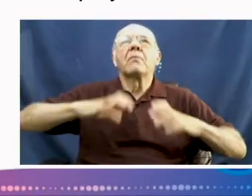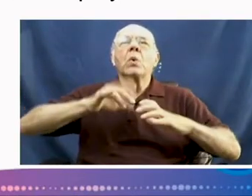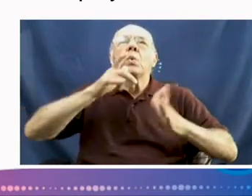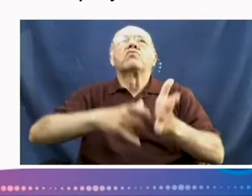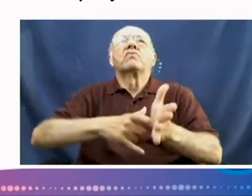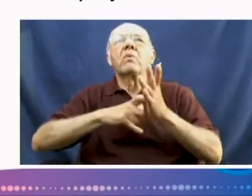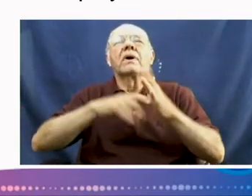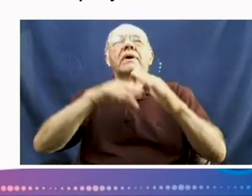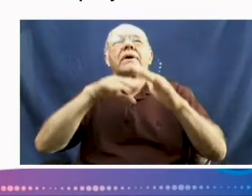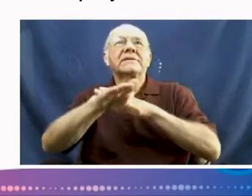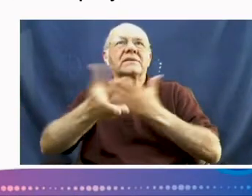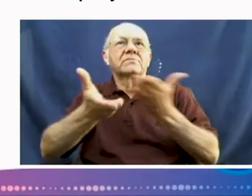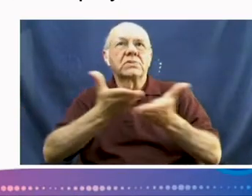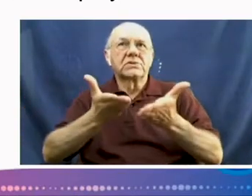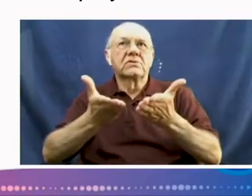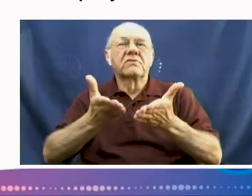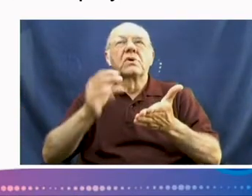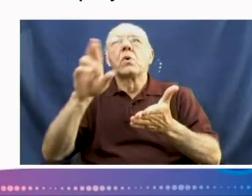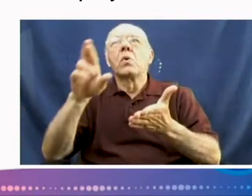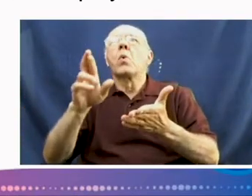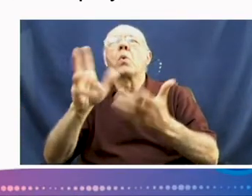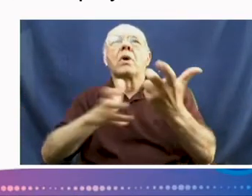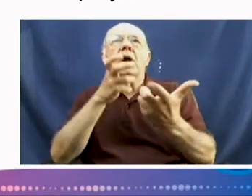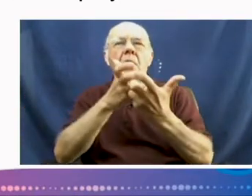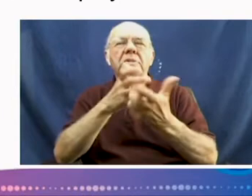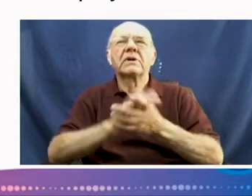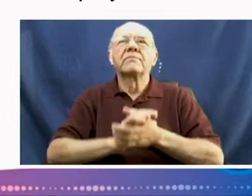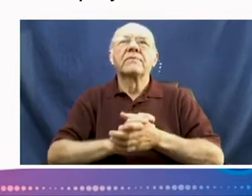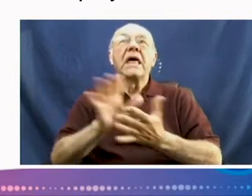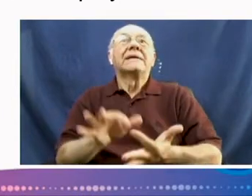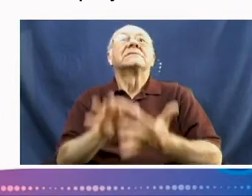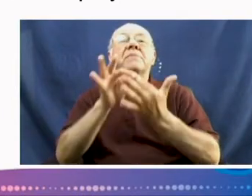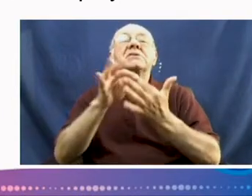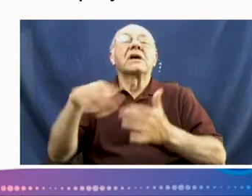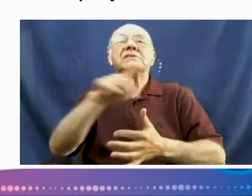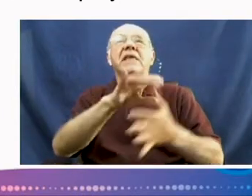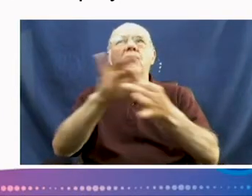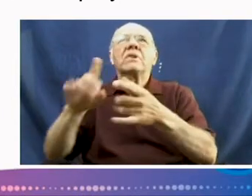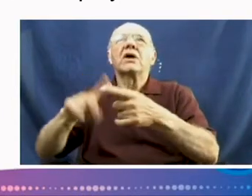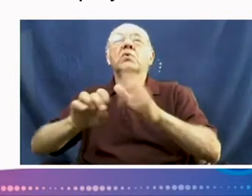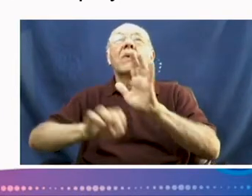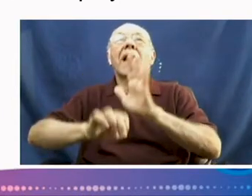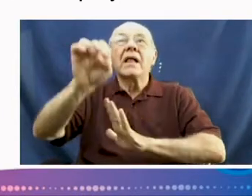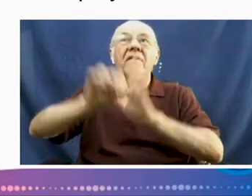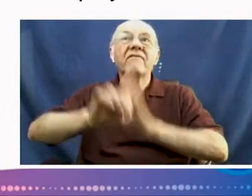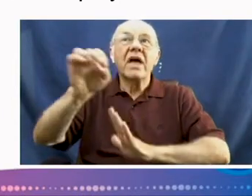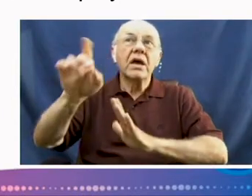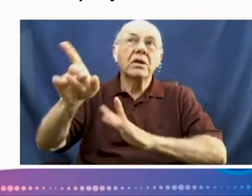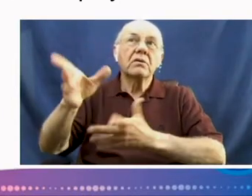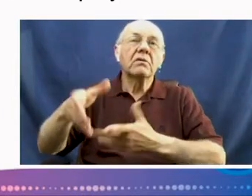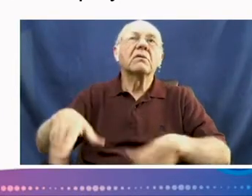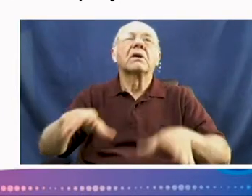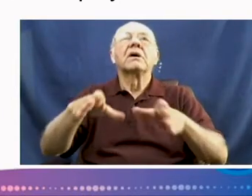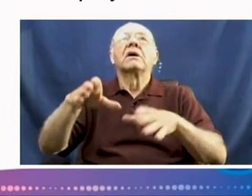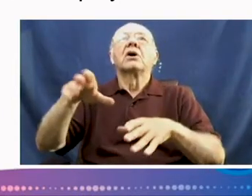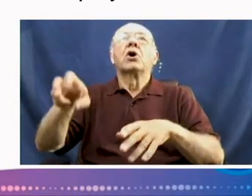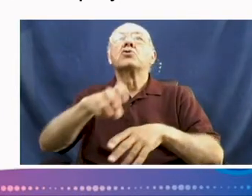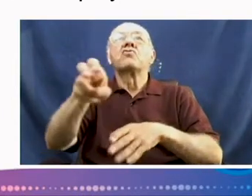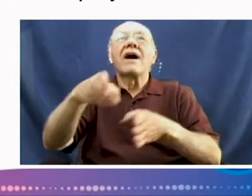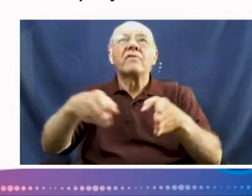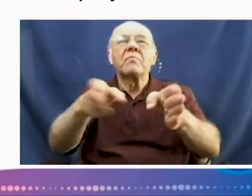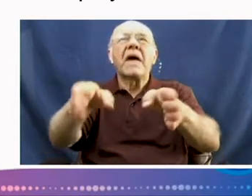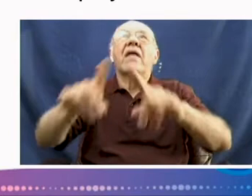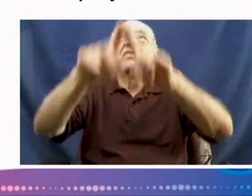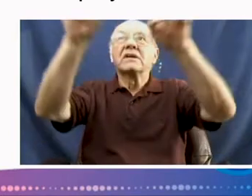service or accommodation, particularly as they relate to elevator status, path of travel, signage, displays, and